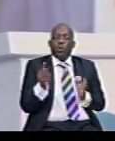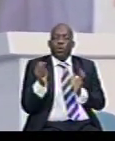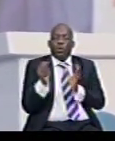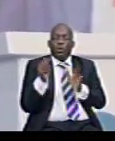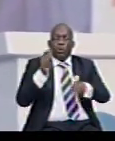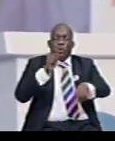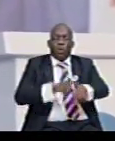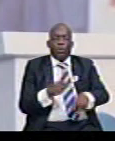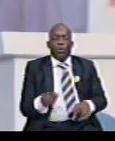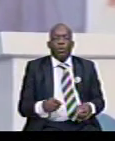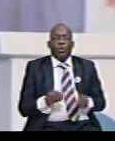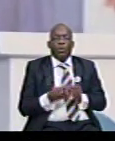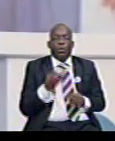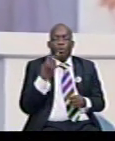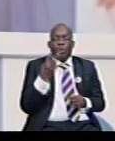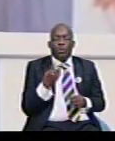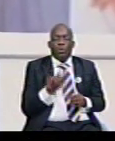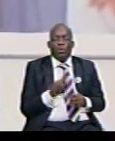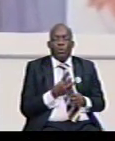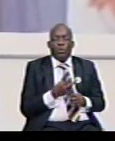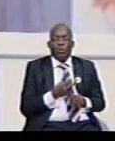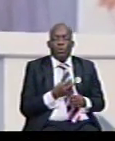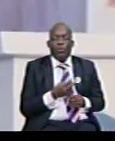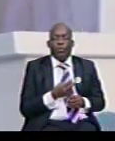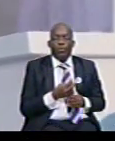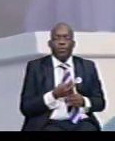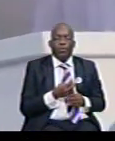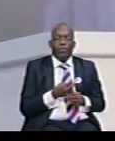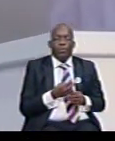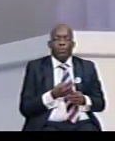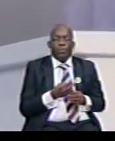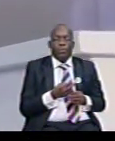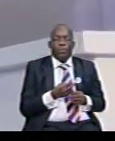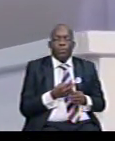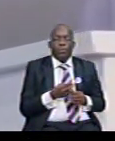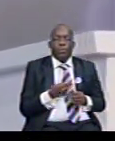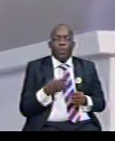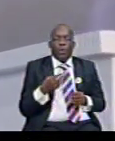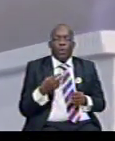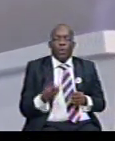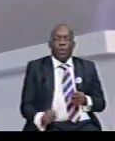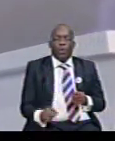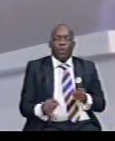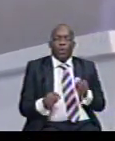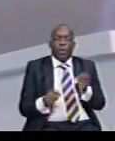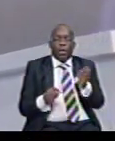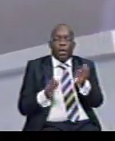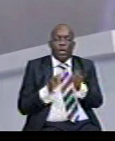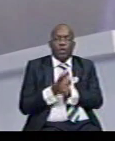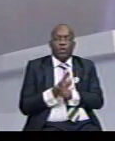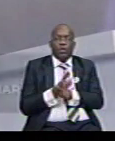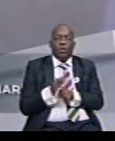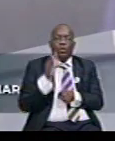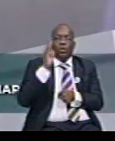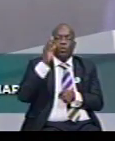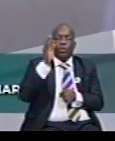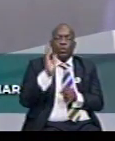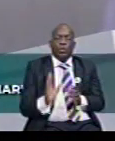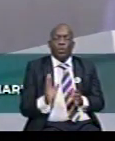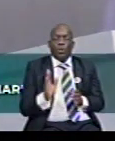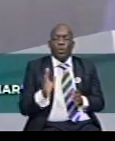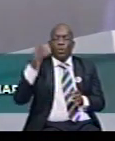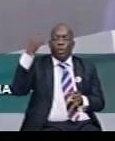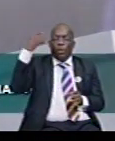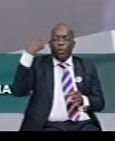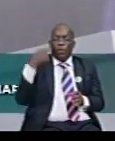number two there. Number two is the endued preachers. Four already